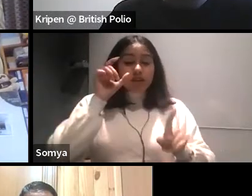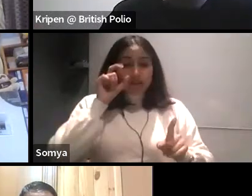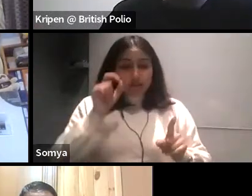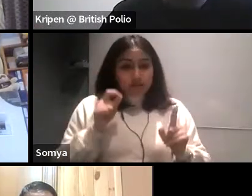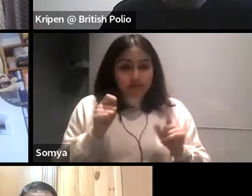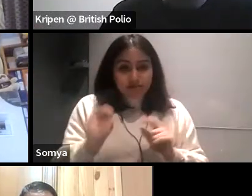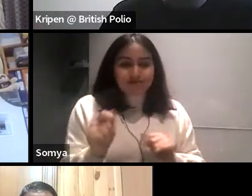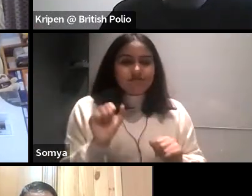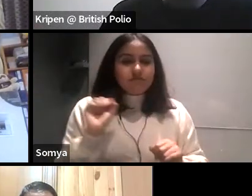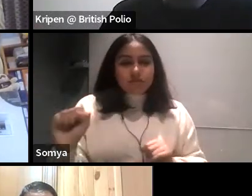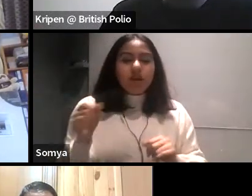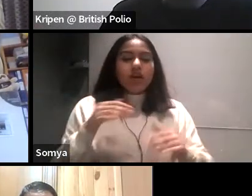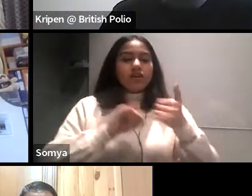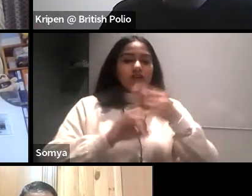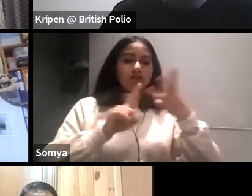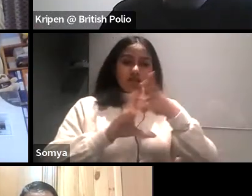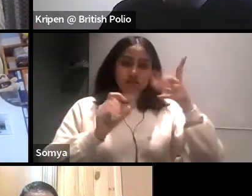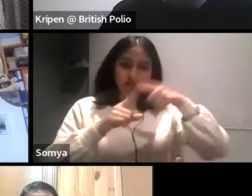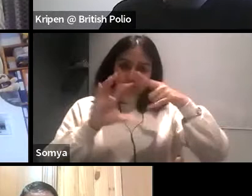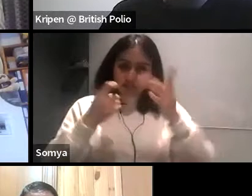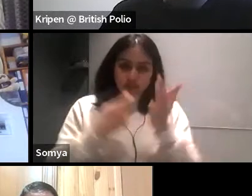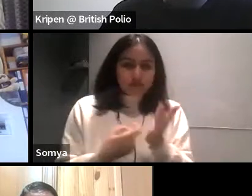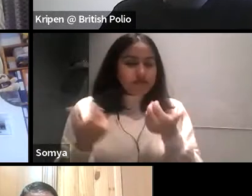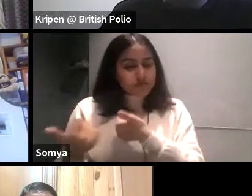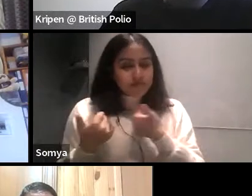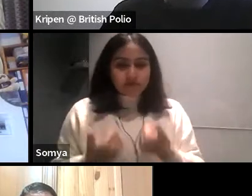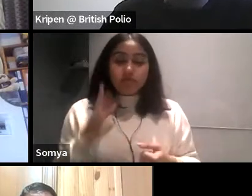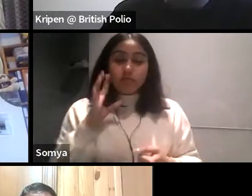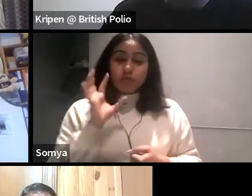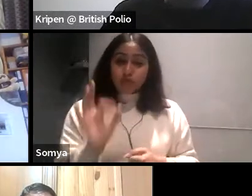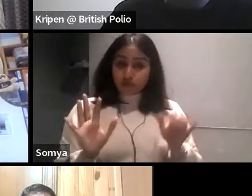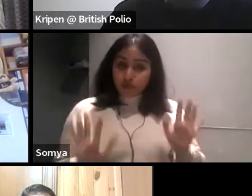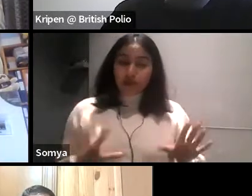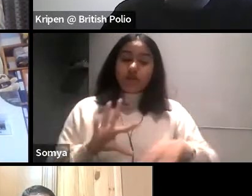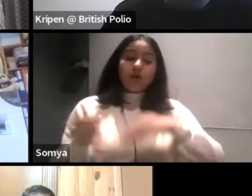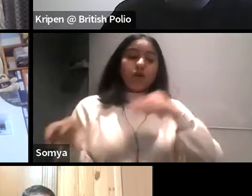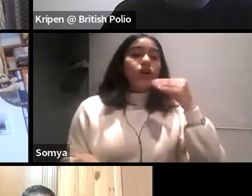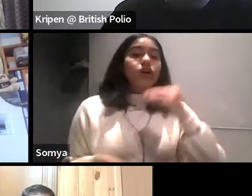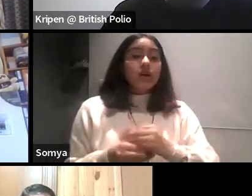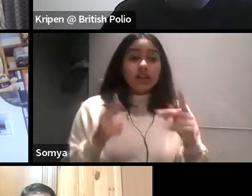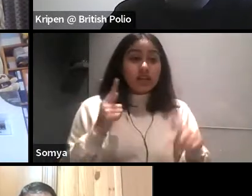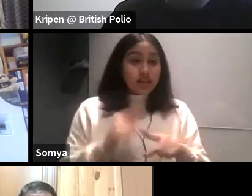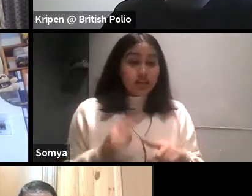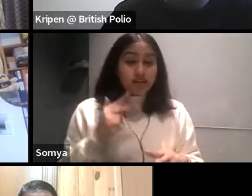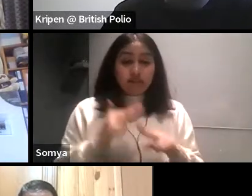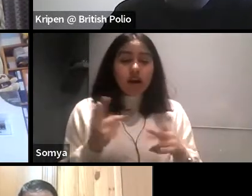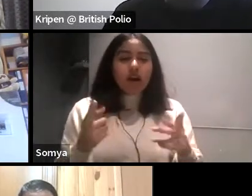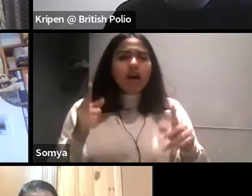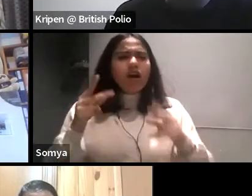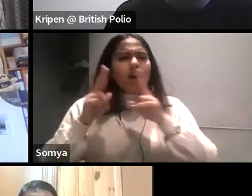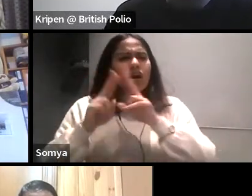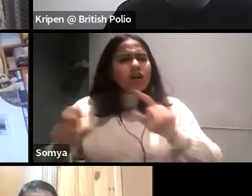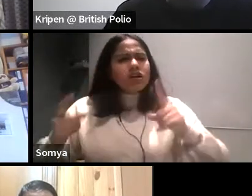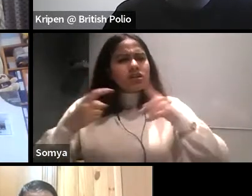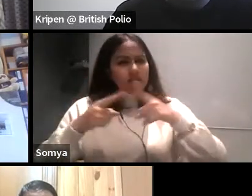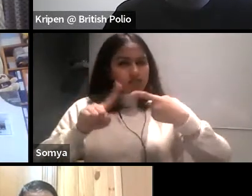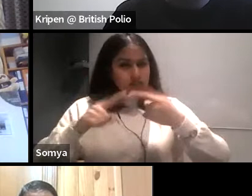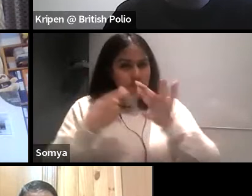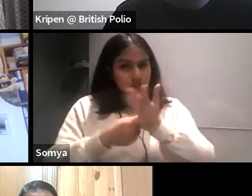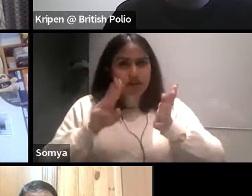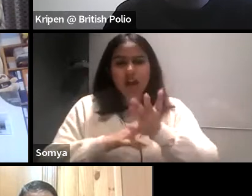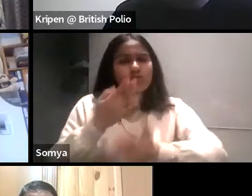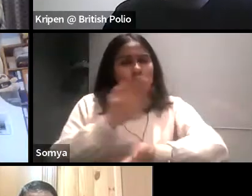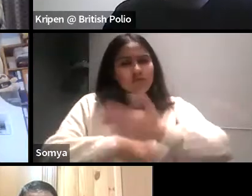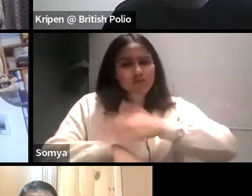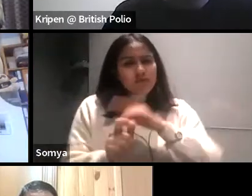in this sector as well. So that's very important. Also redefining that what is the term of a disabled person. It